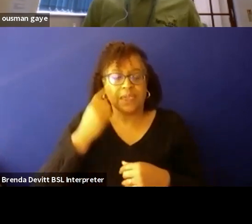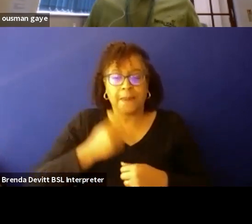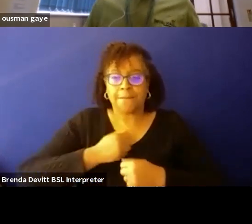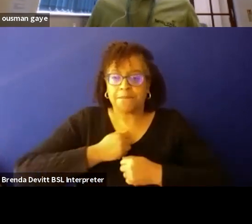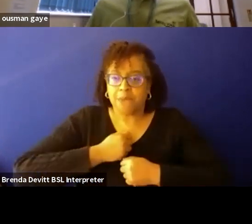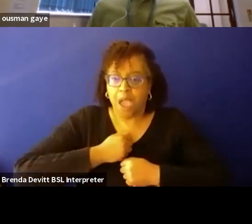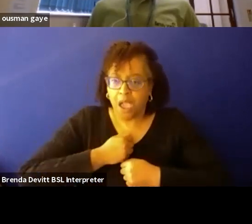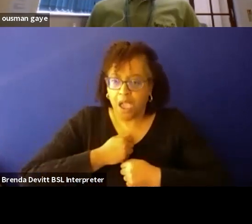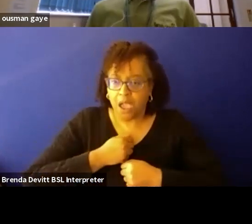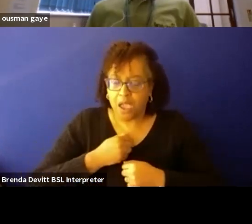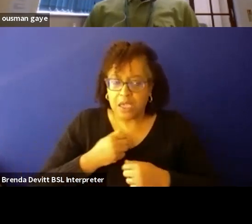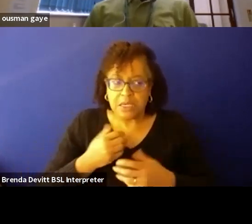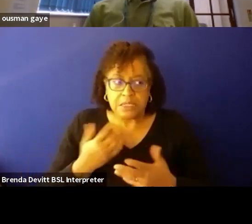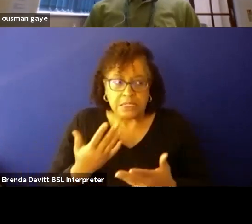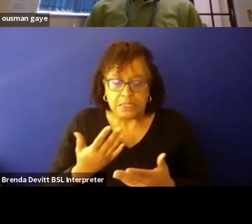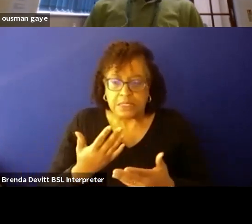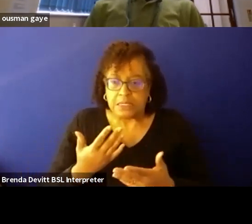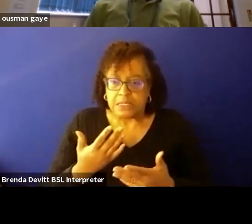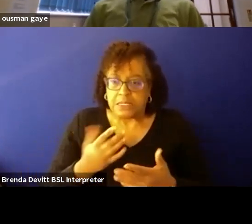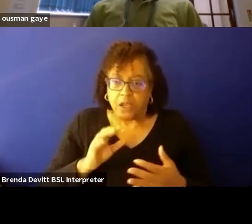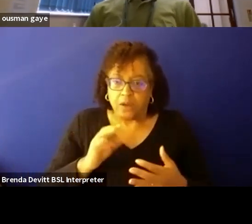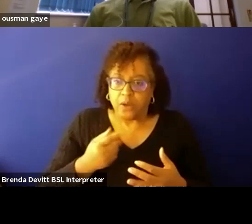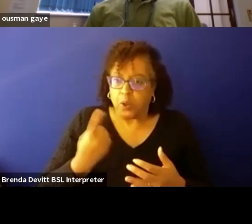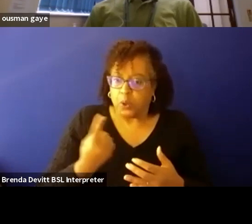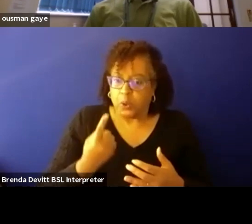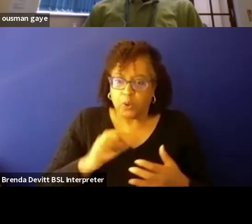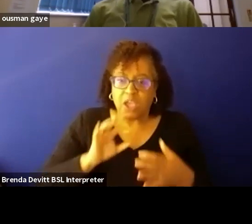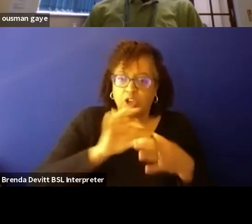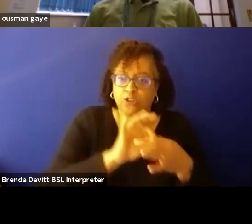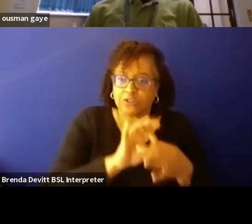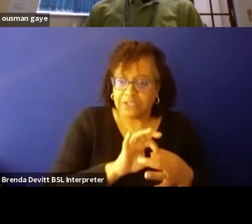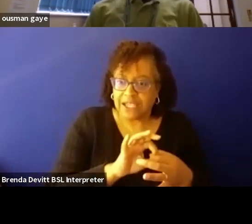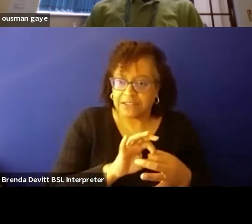of call would, who to contact to help me if this does happen.